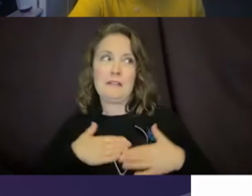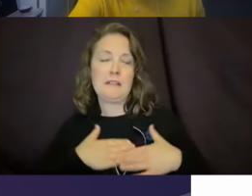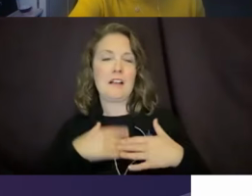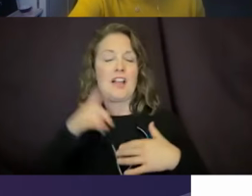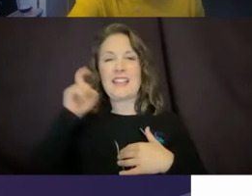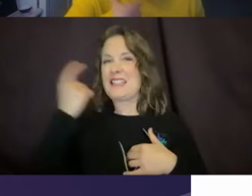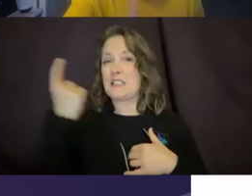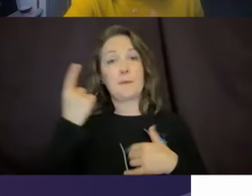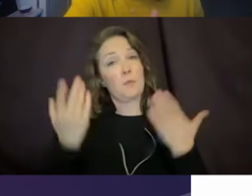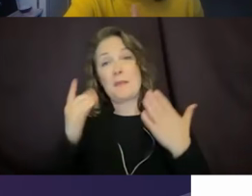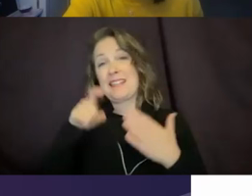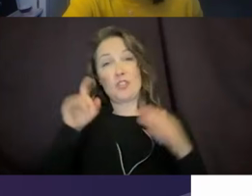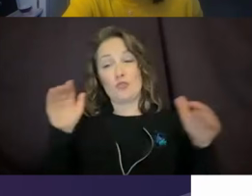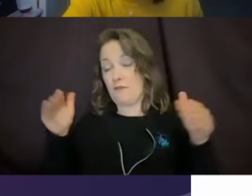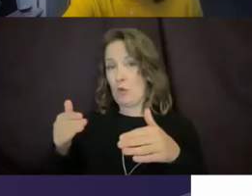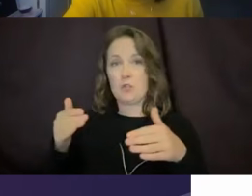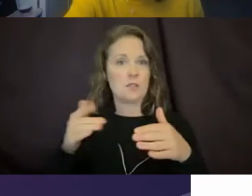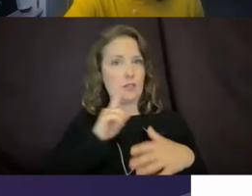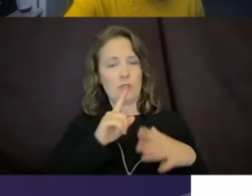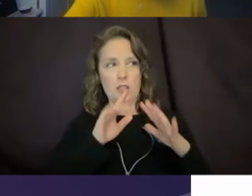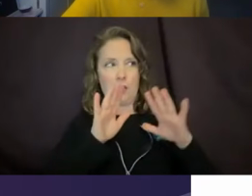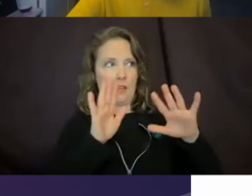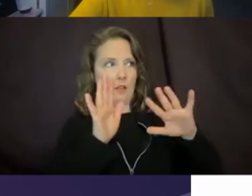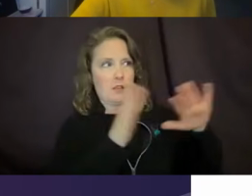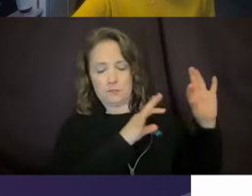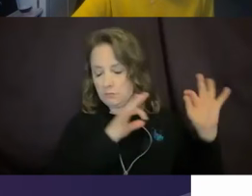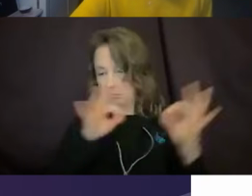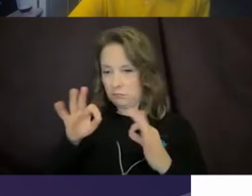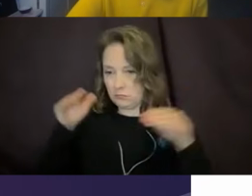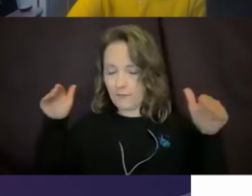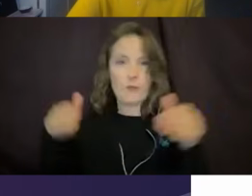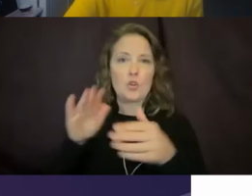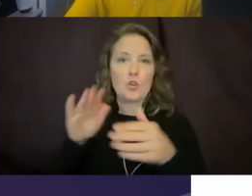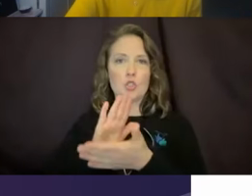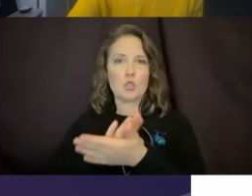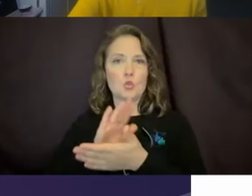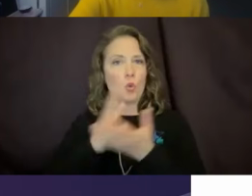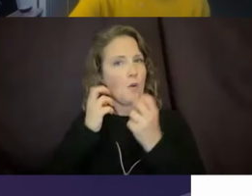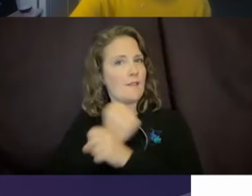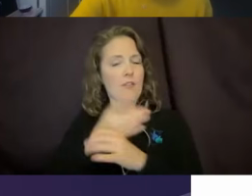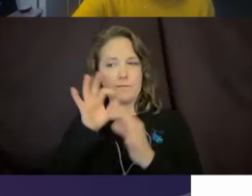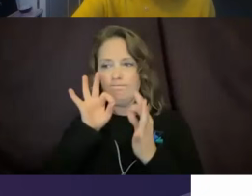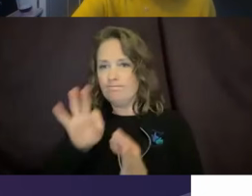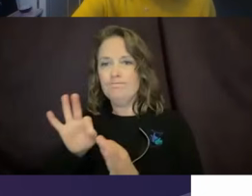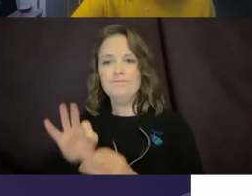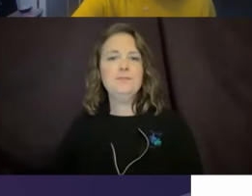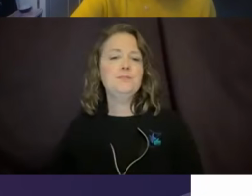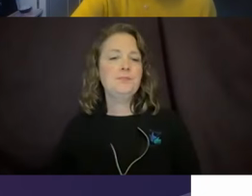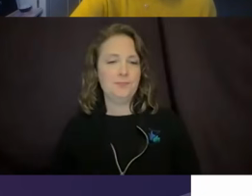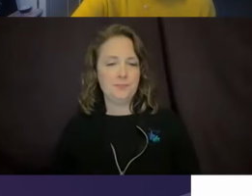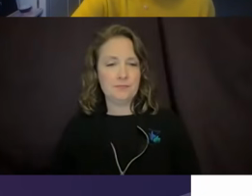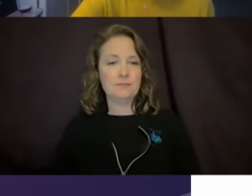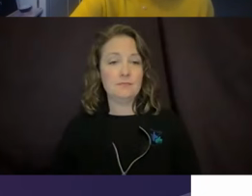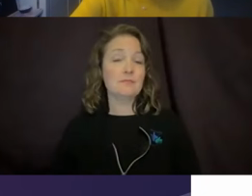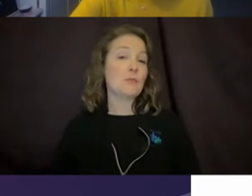else to focus on. So they throw all their energy into their achievements at school. They might have some passiveness, so maybe they